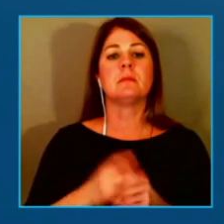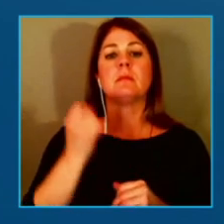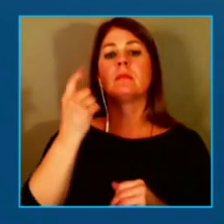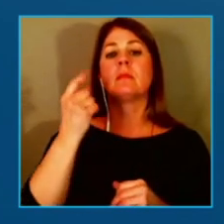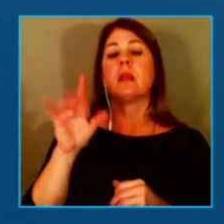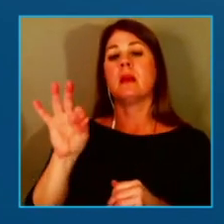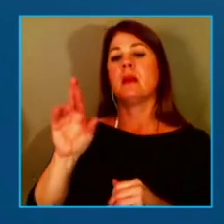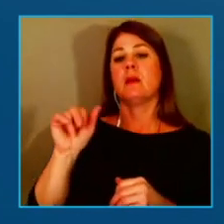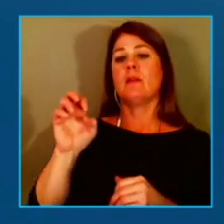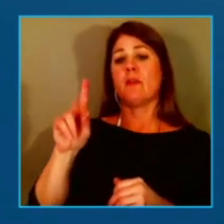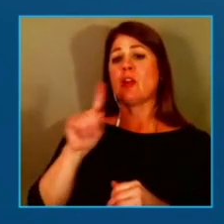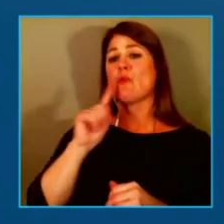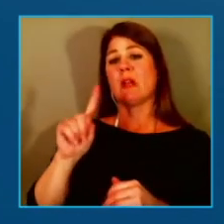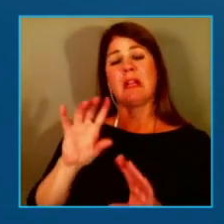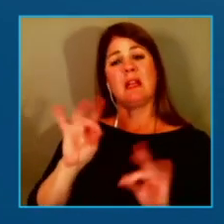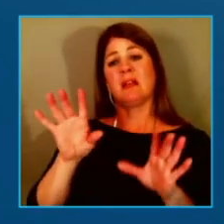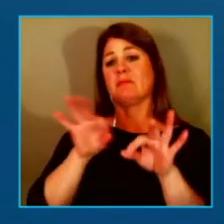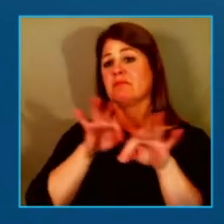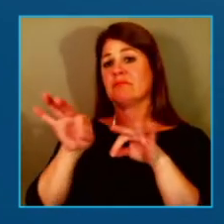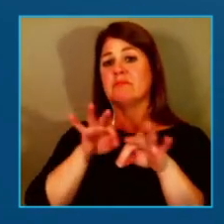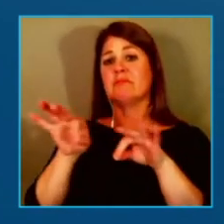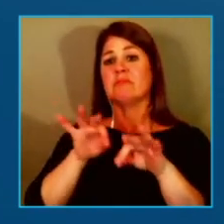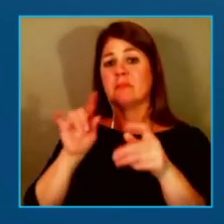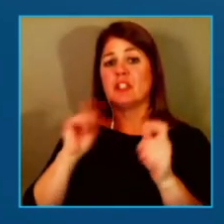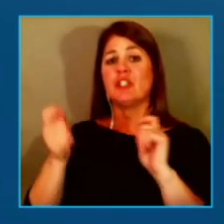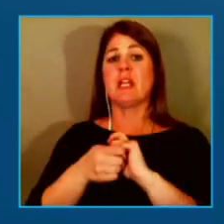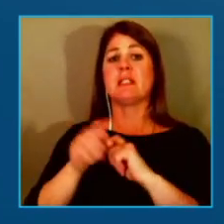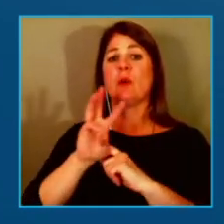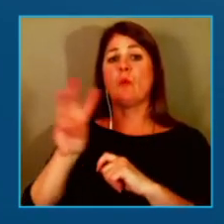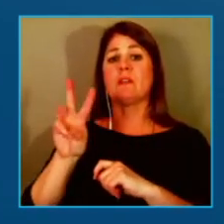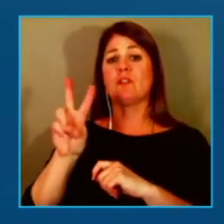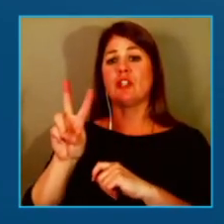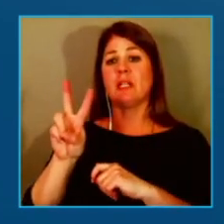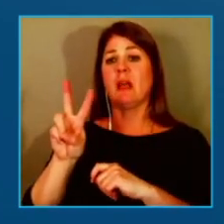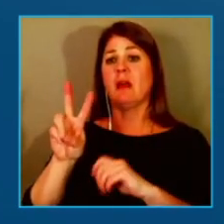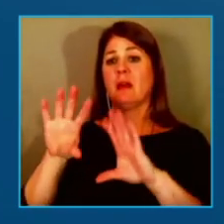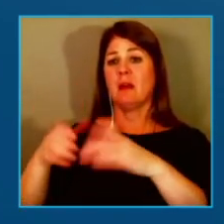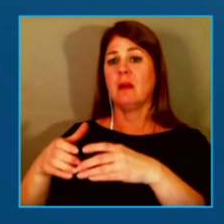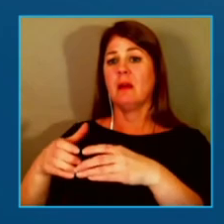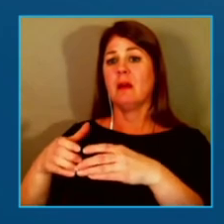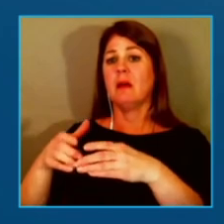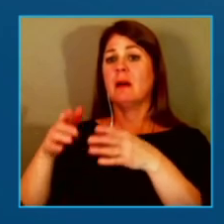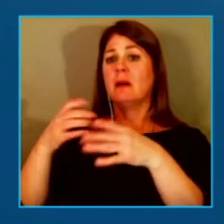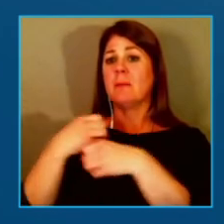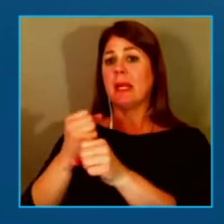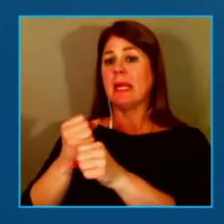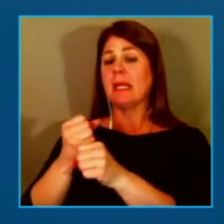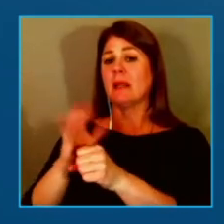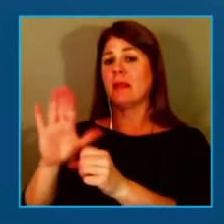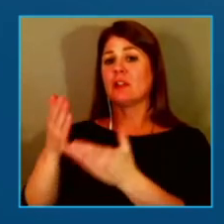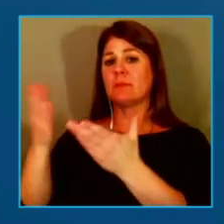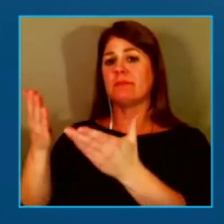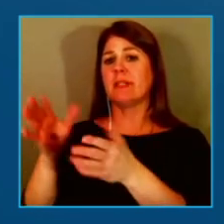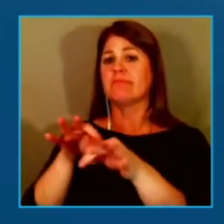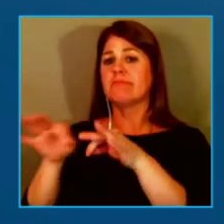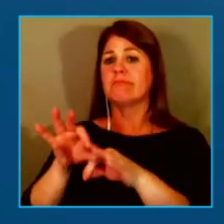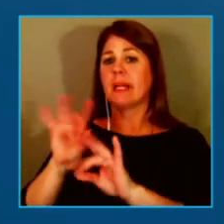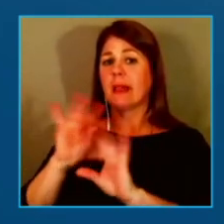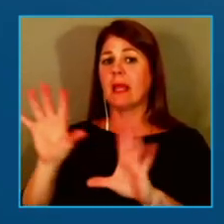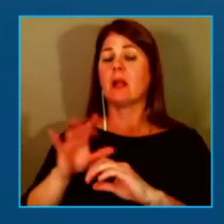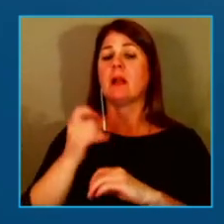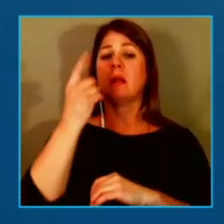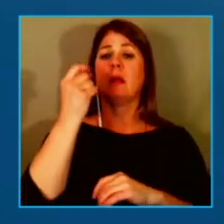gone through the changes that the West Virginia Party has made. I do want to underscore the cooperation